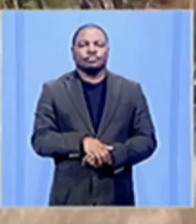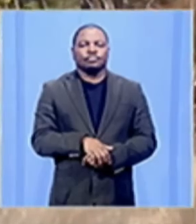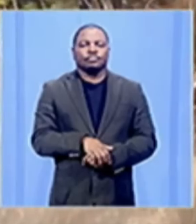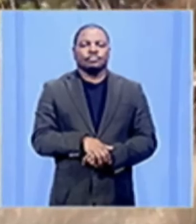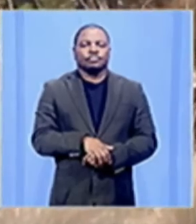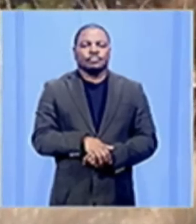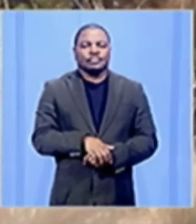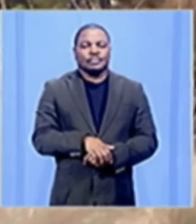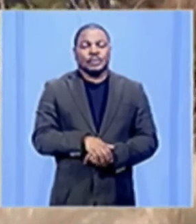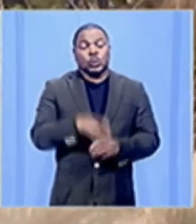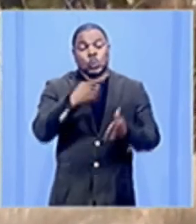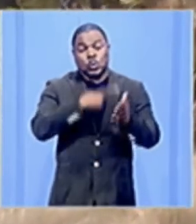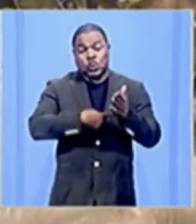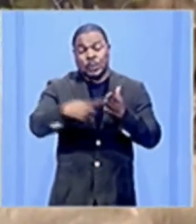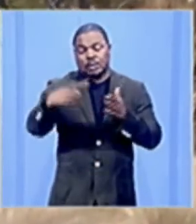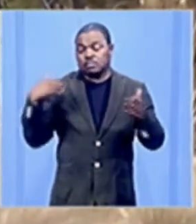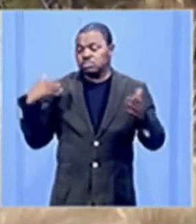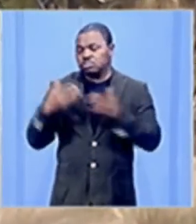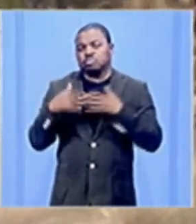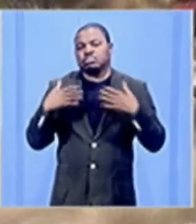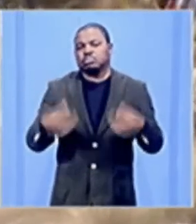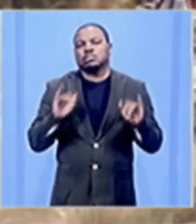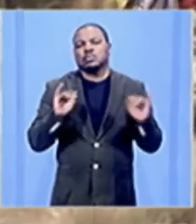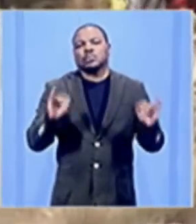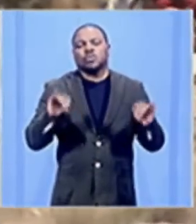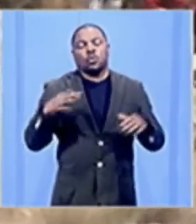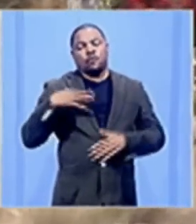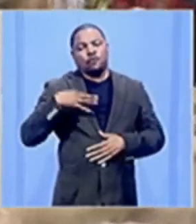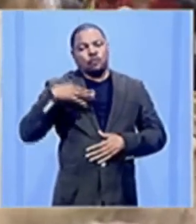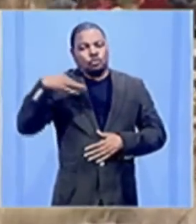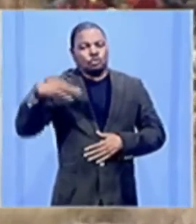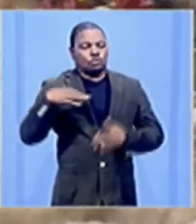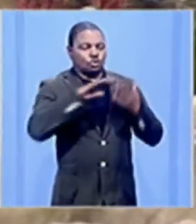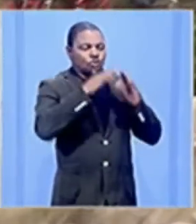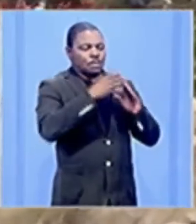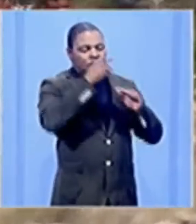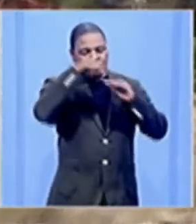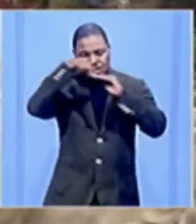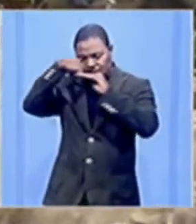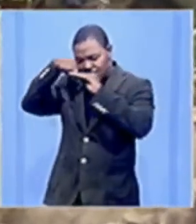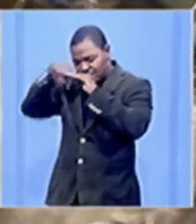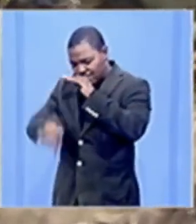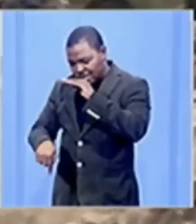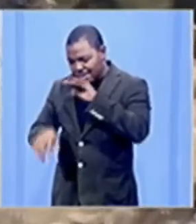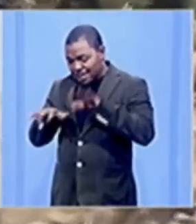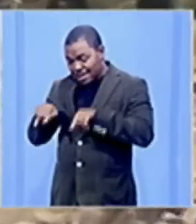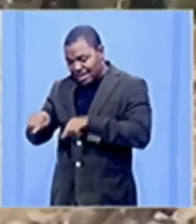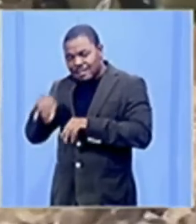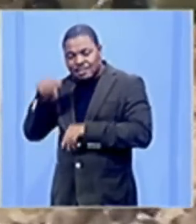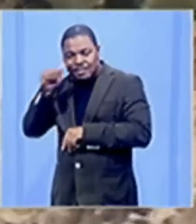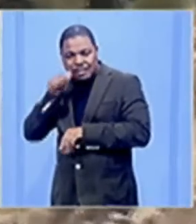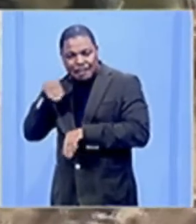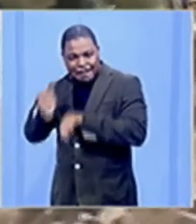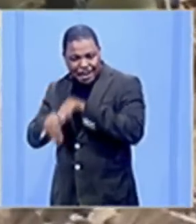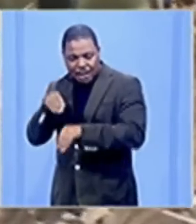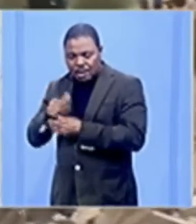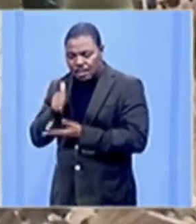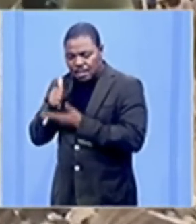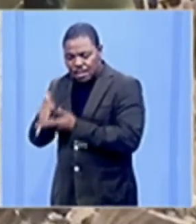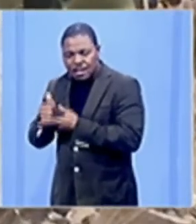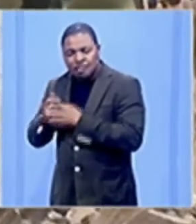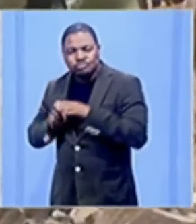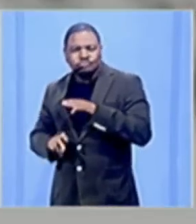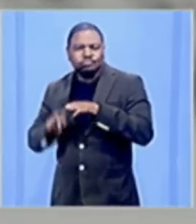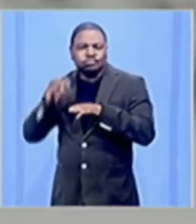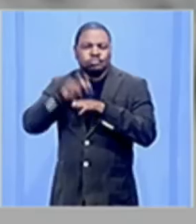E nnile beke e bokete thata go baagi ba ba ithaopileng go ntsha ka fa tlase ga moepo batho ba ba epang ese mo molaong. Go fitlha